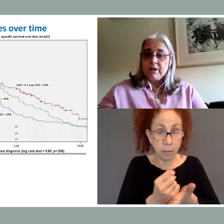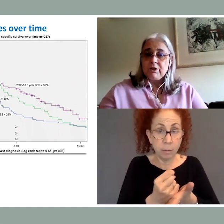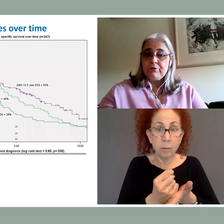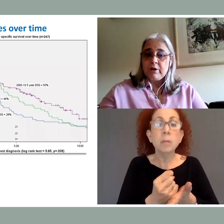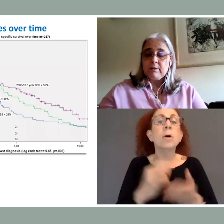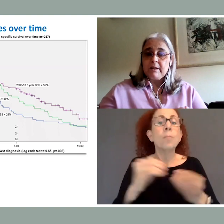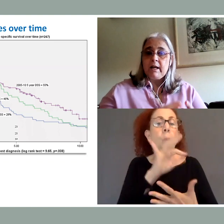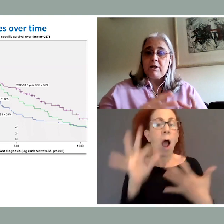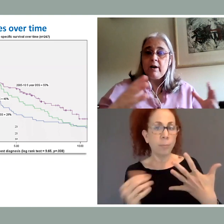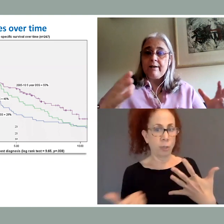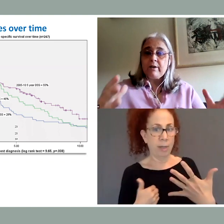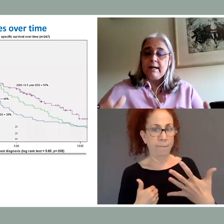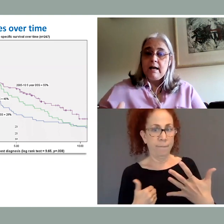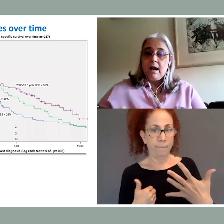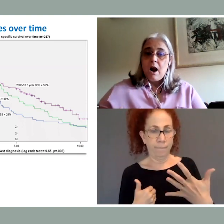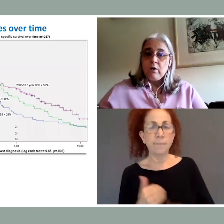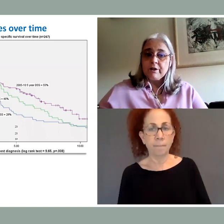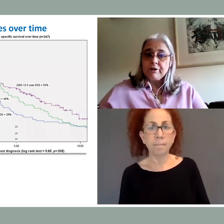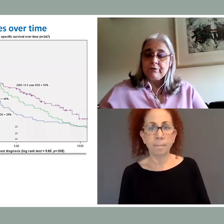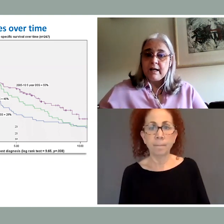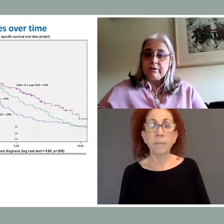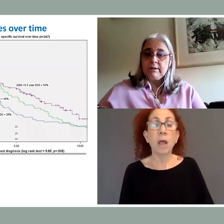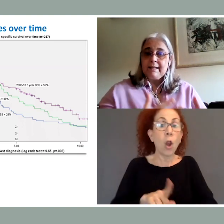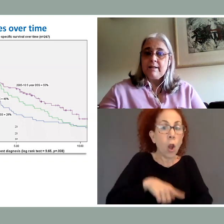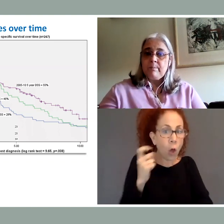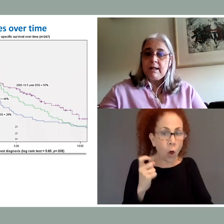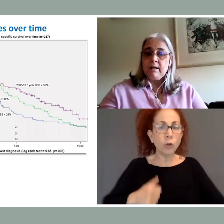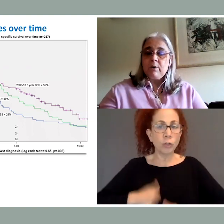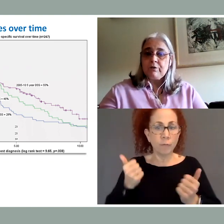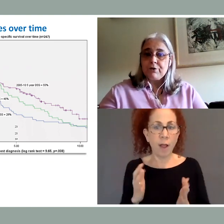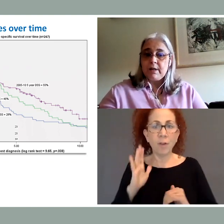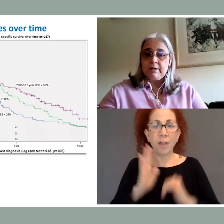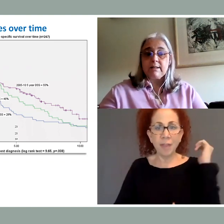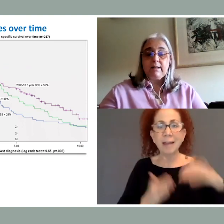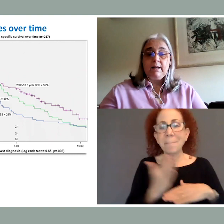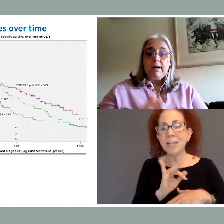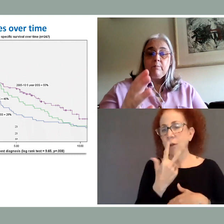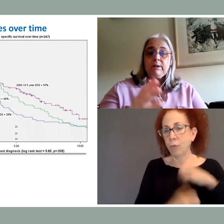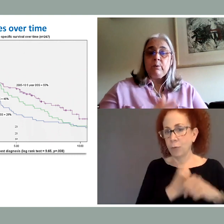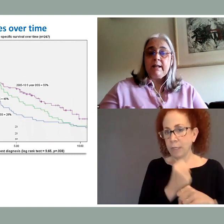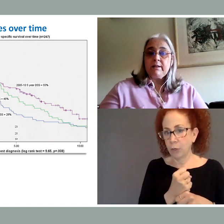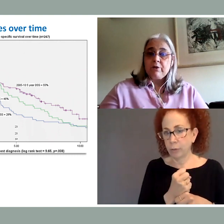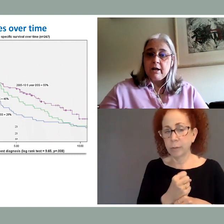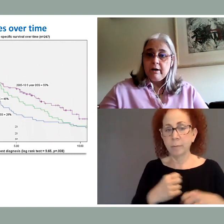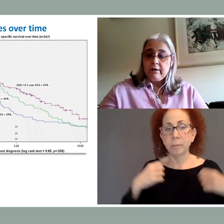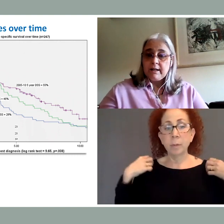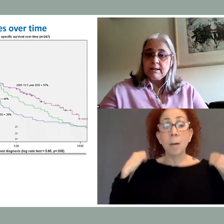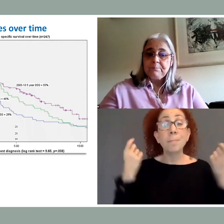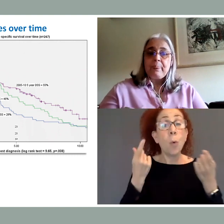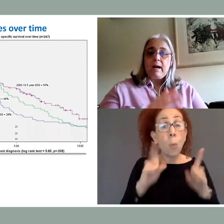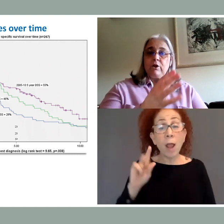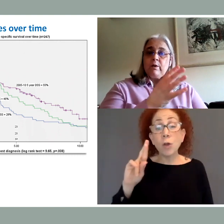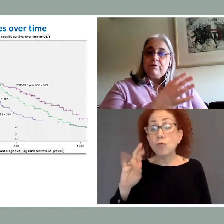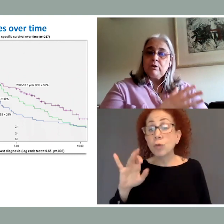more options of treatment, and you have a longer survival than the median of 3 years. But when it's